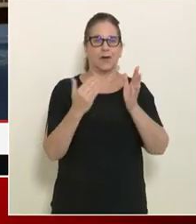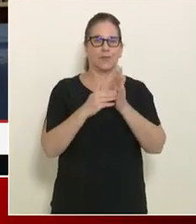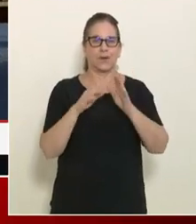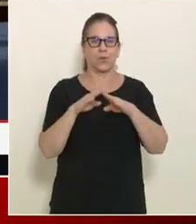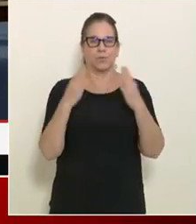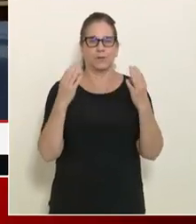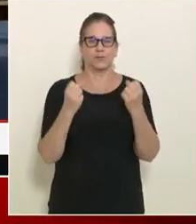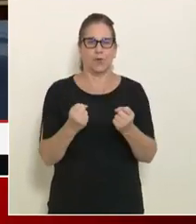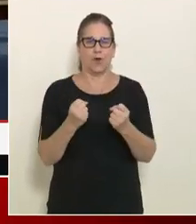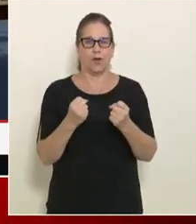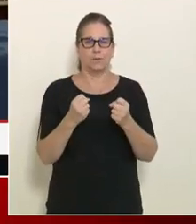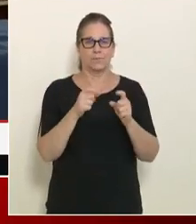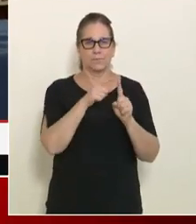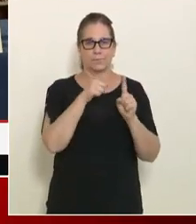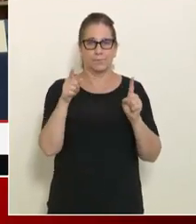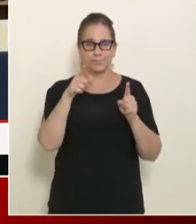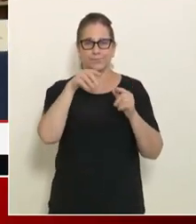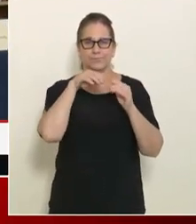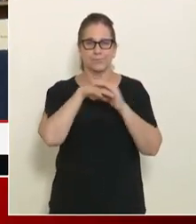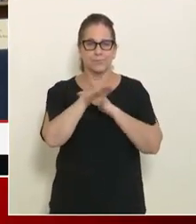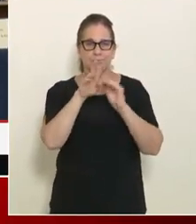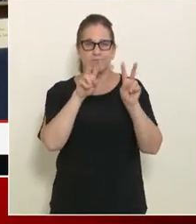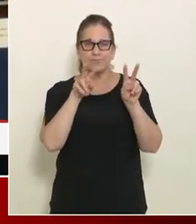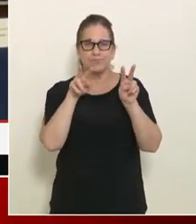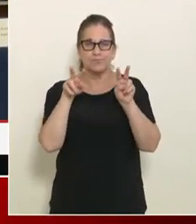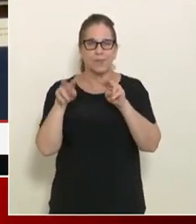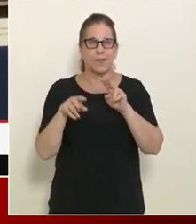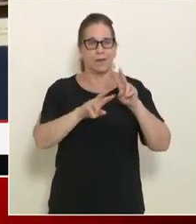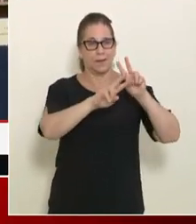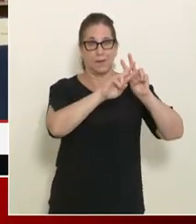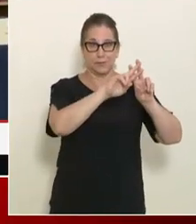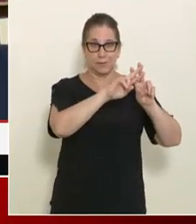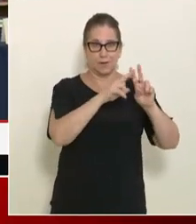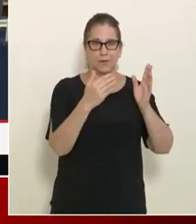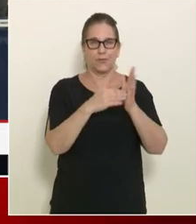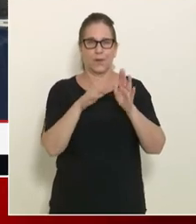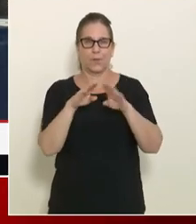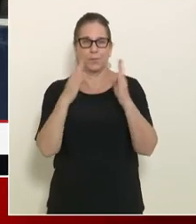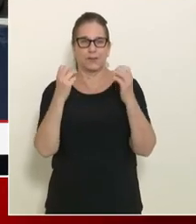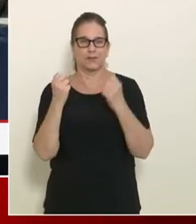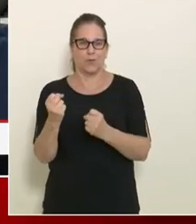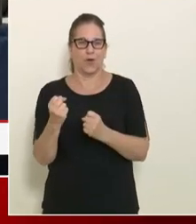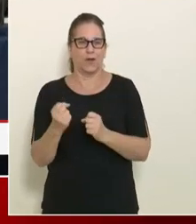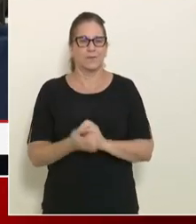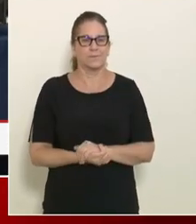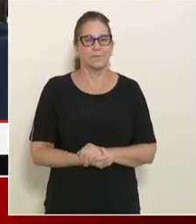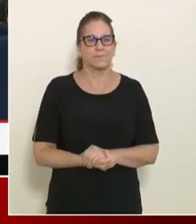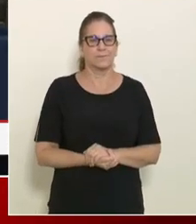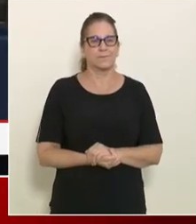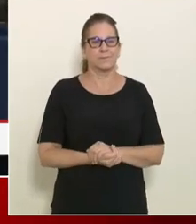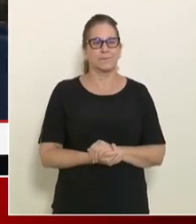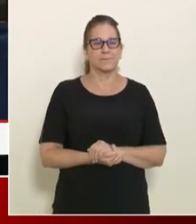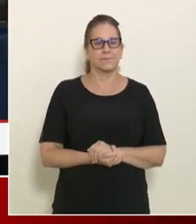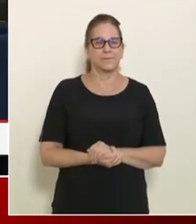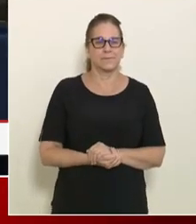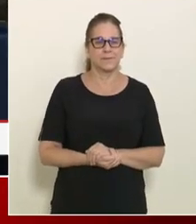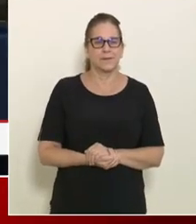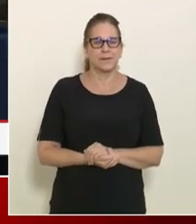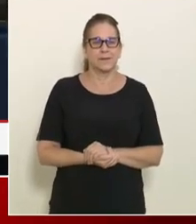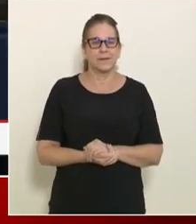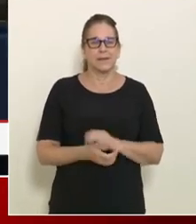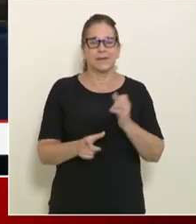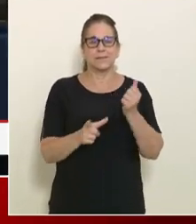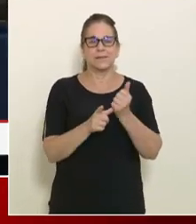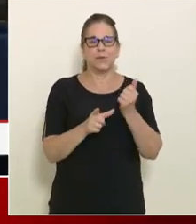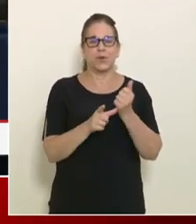Thank you, Chancellor. And Deputy Mayor Kine, if you would talk to us about the more engagement that we are doing